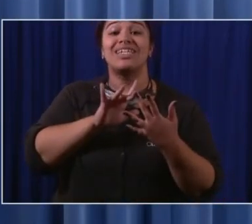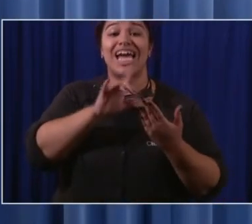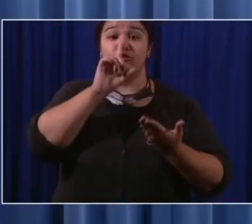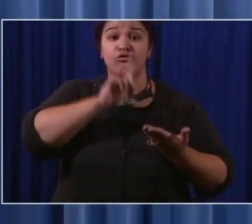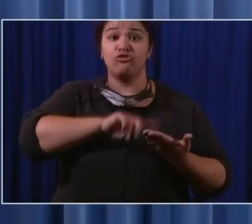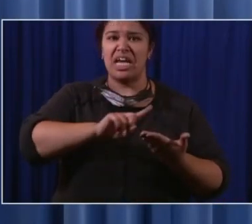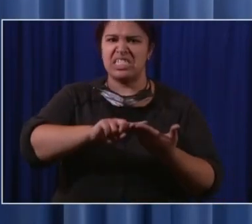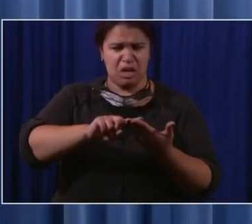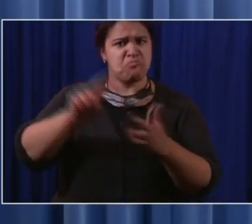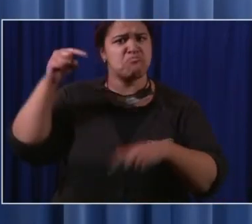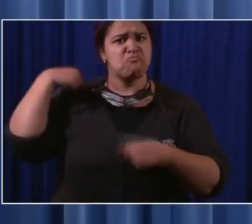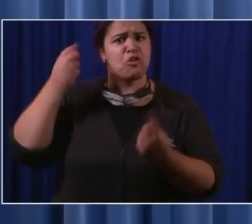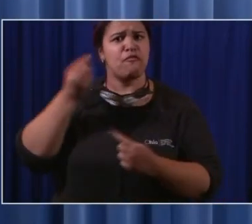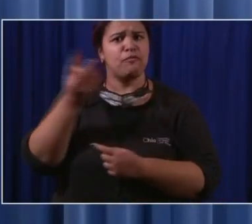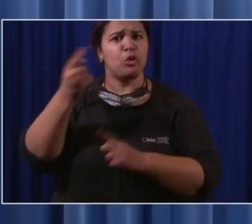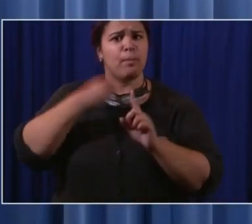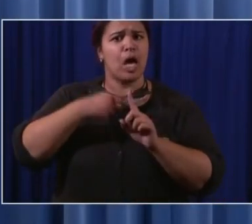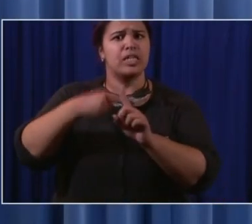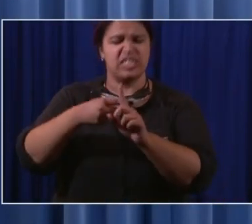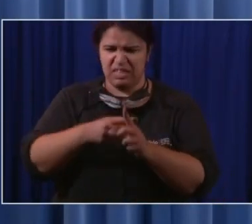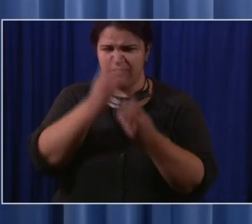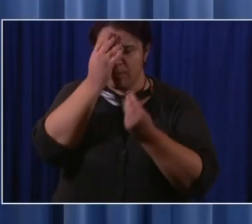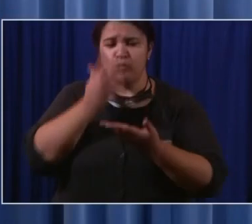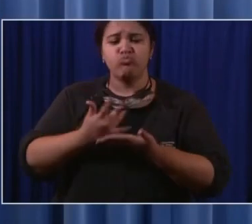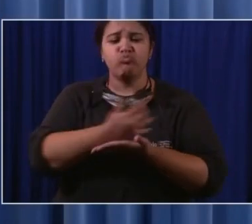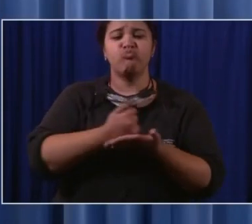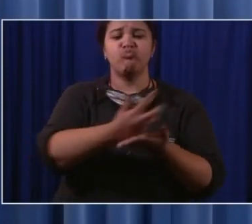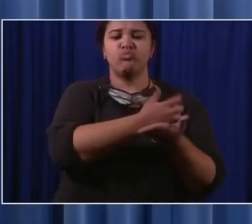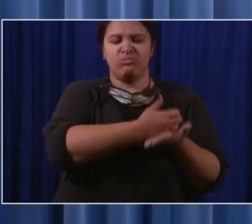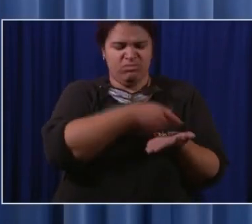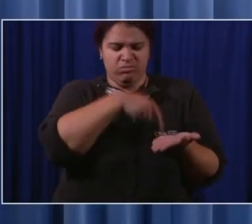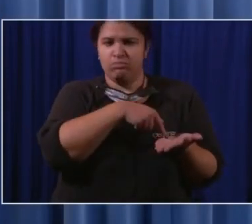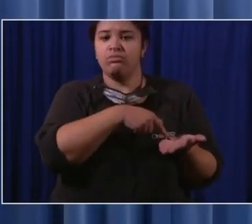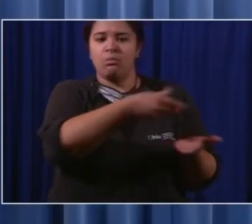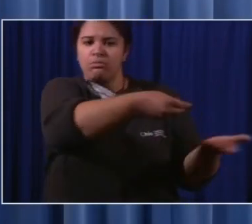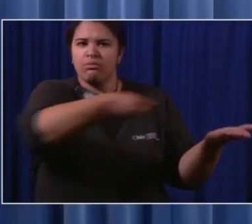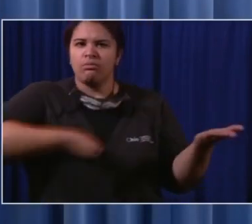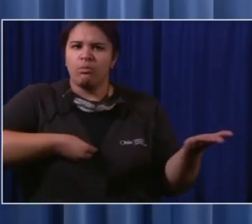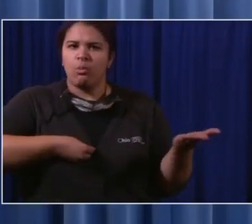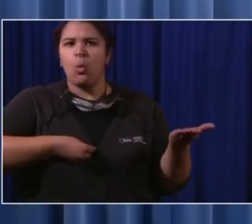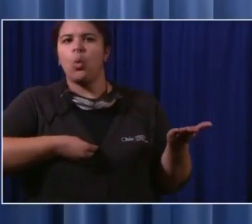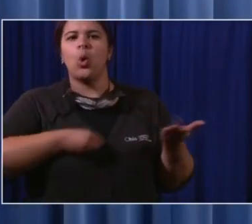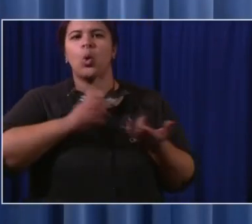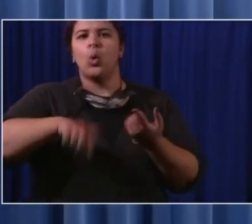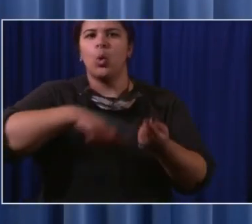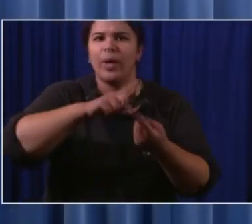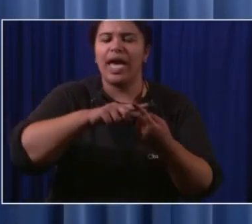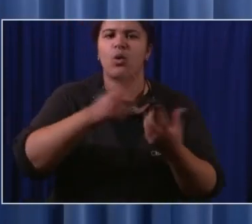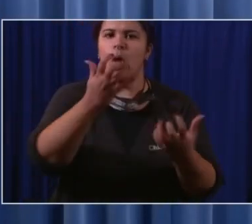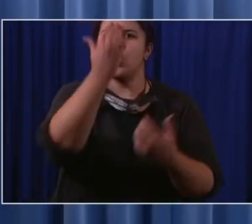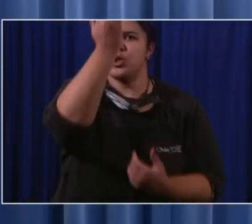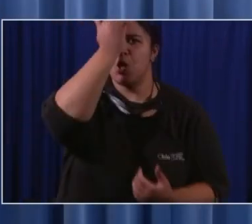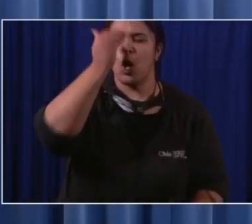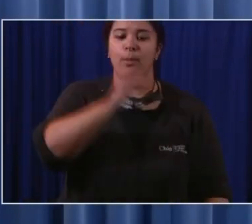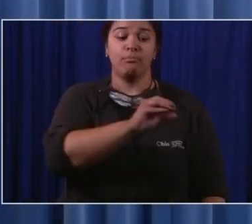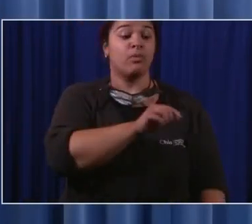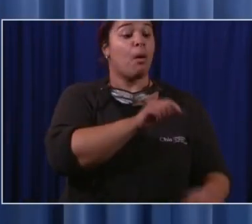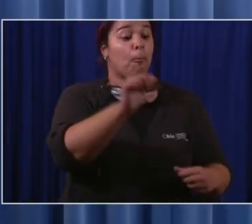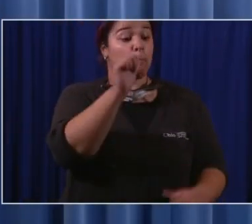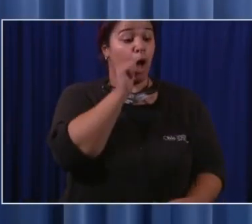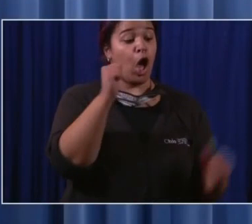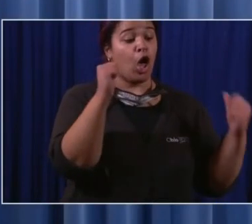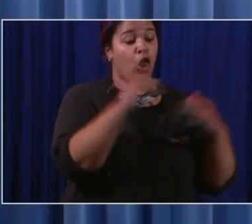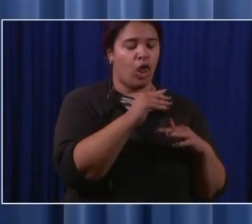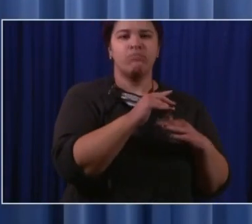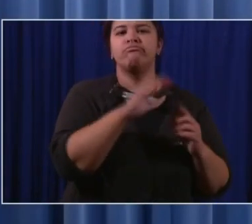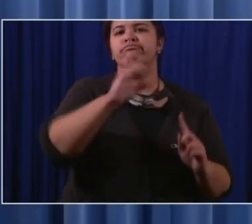people or their names, but like the data for, what percentage of this is originating in bars, what percentage of this is